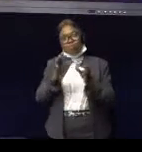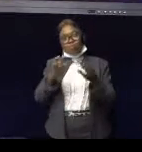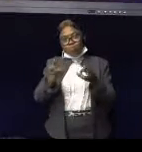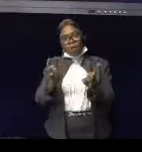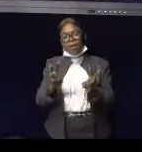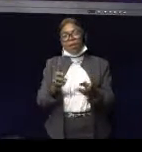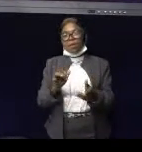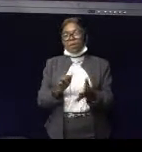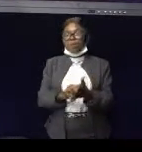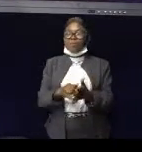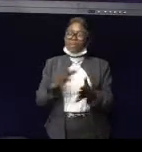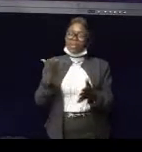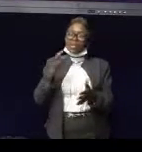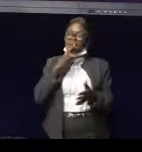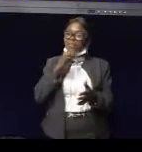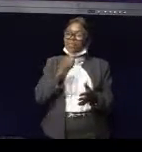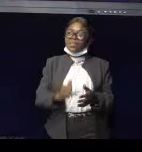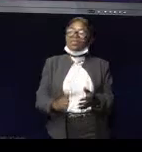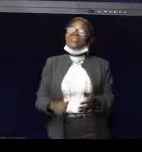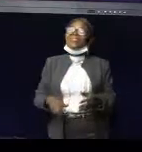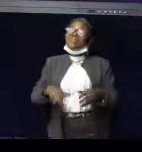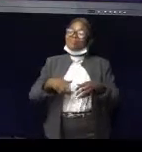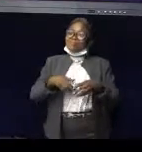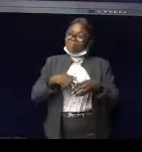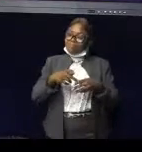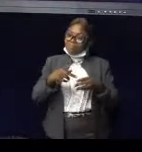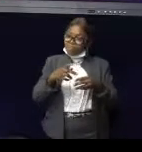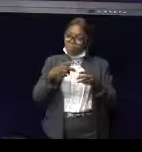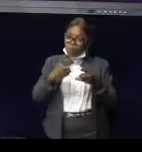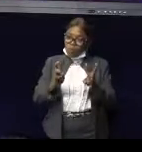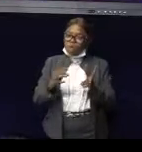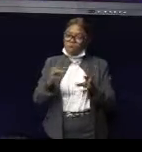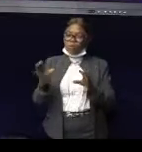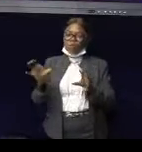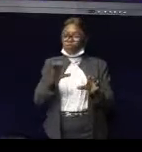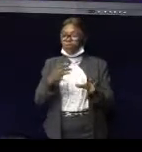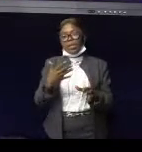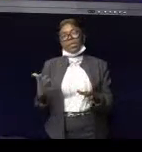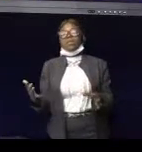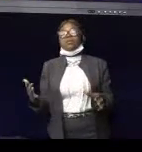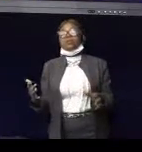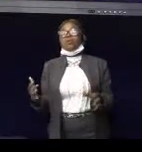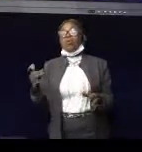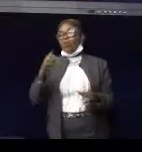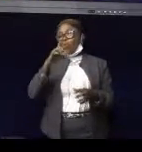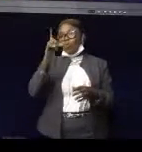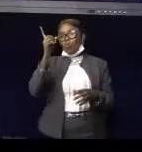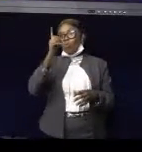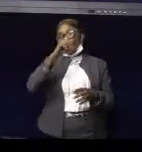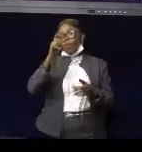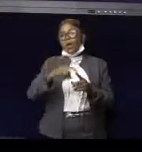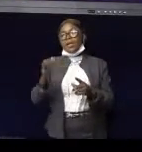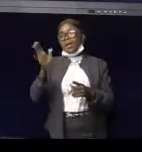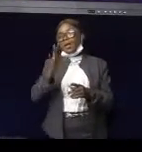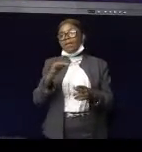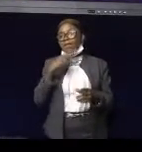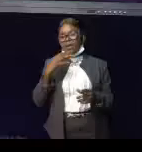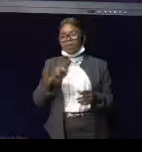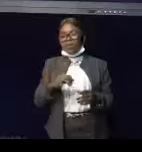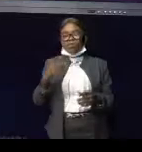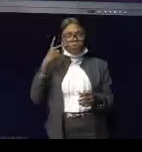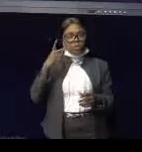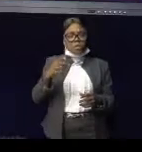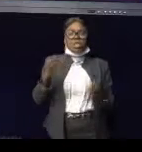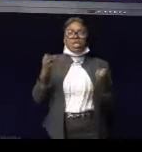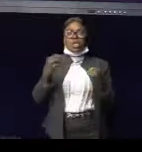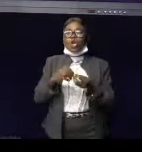to states. There is a specific ratio that every state must get. So whenever they're going to share some money, look at the